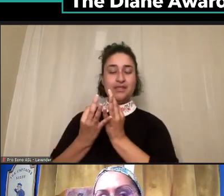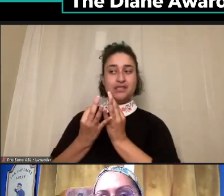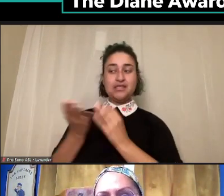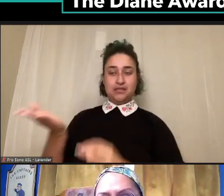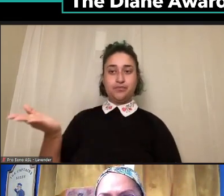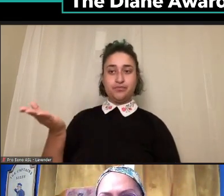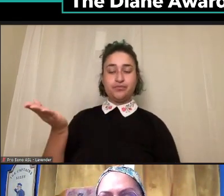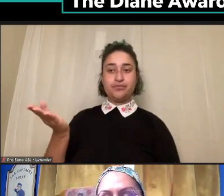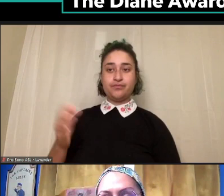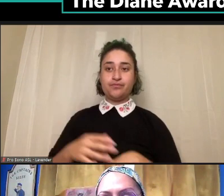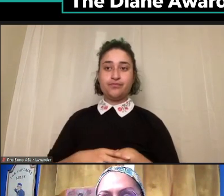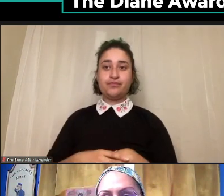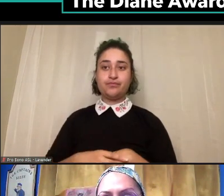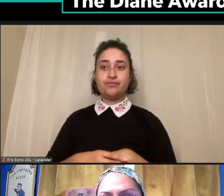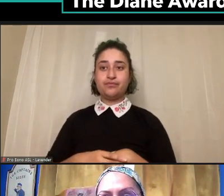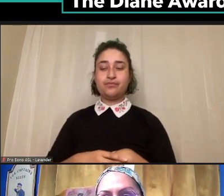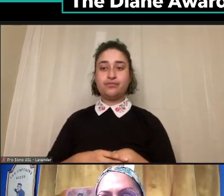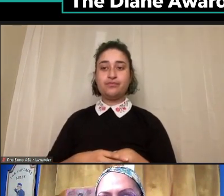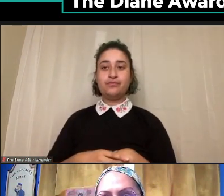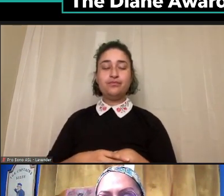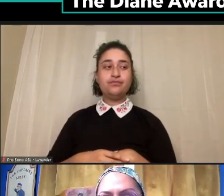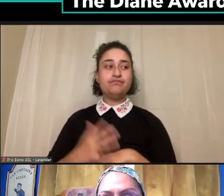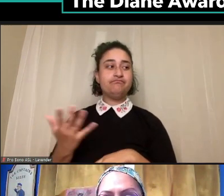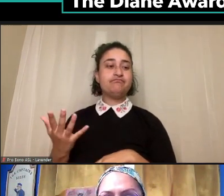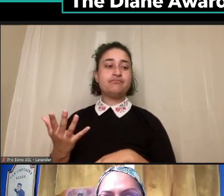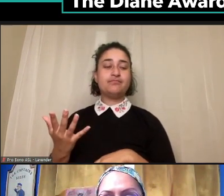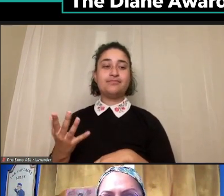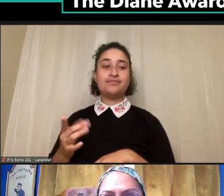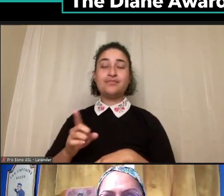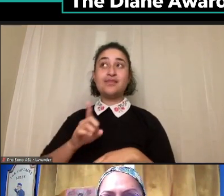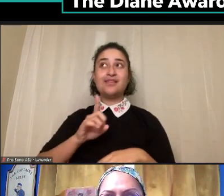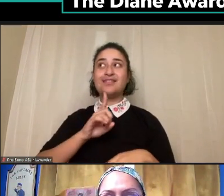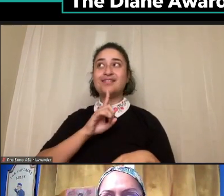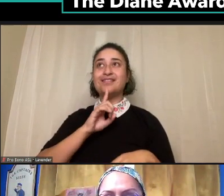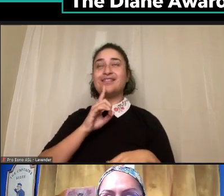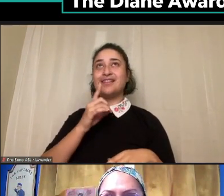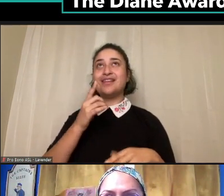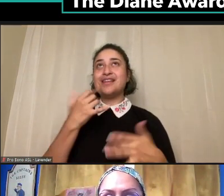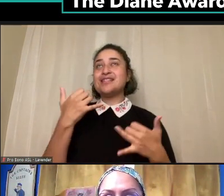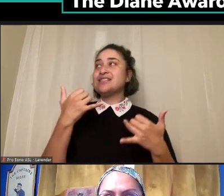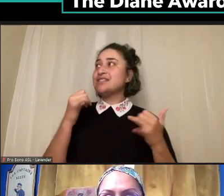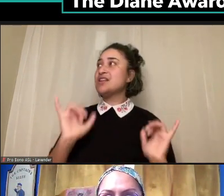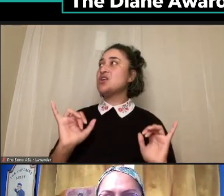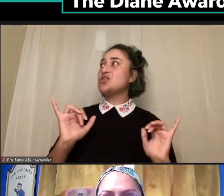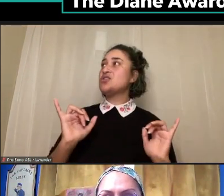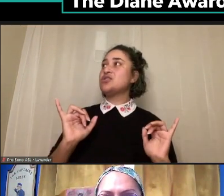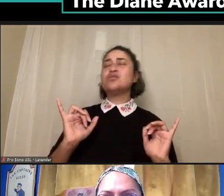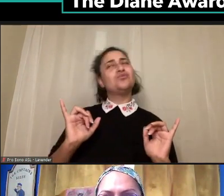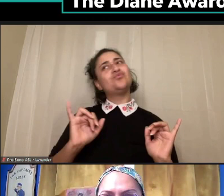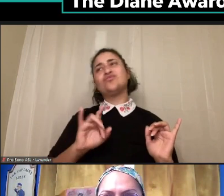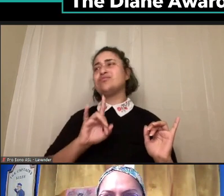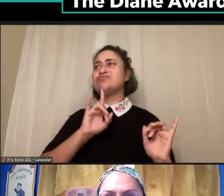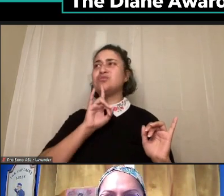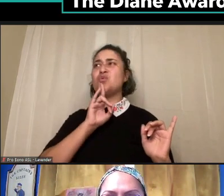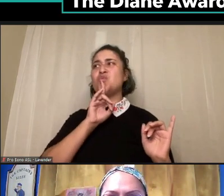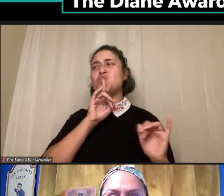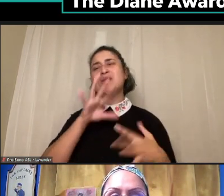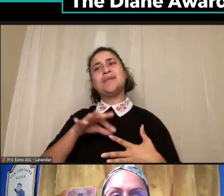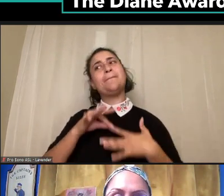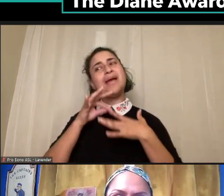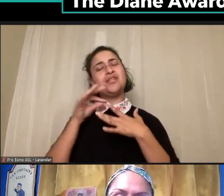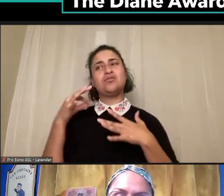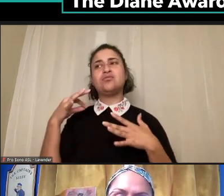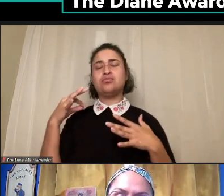And it was, it wasn't, it still is very special. And sometimes